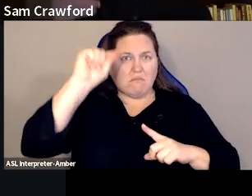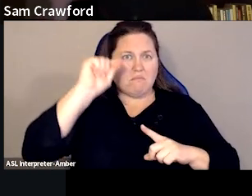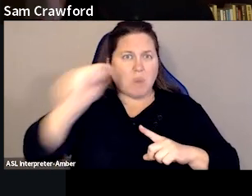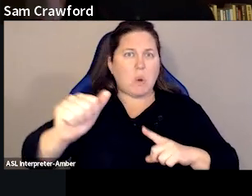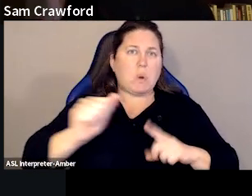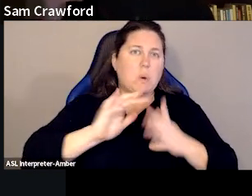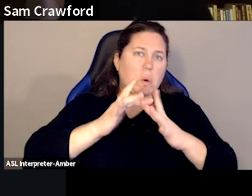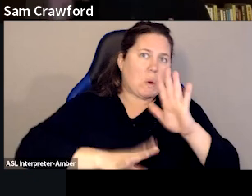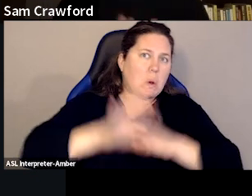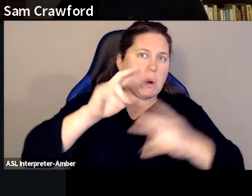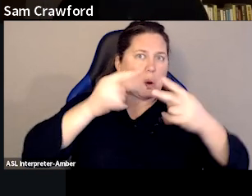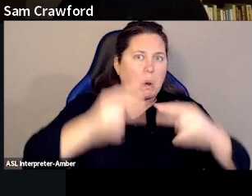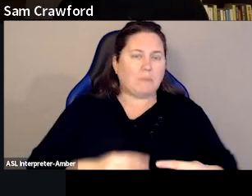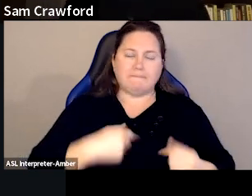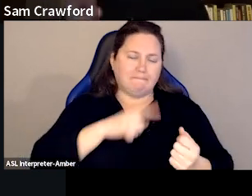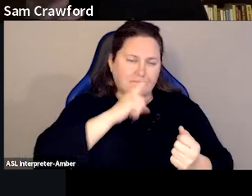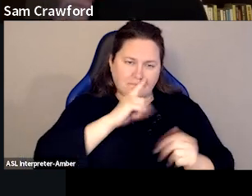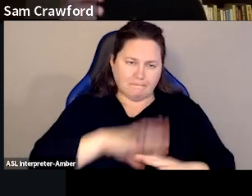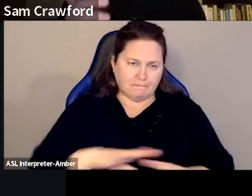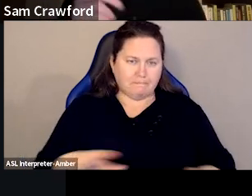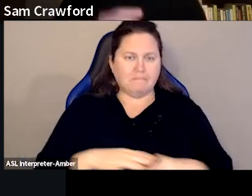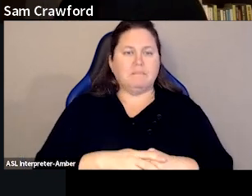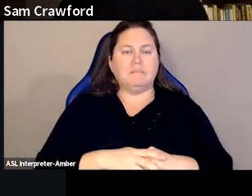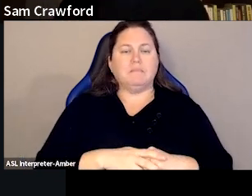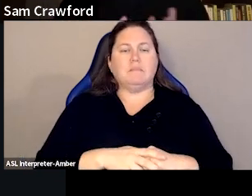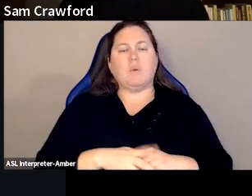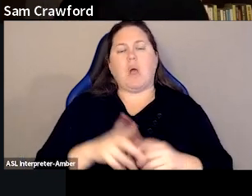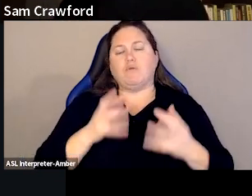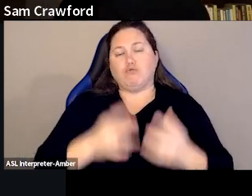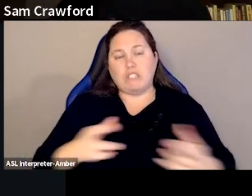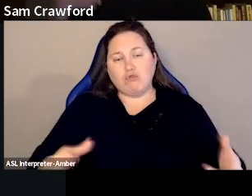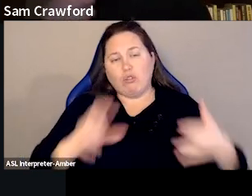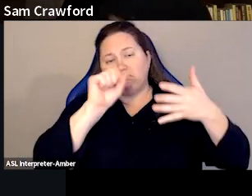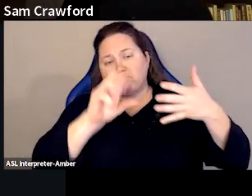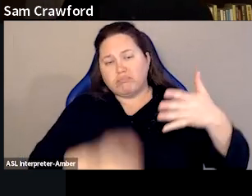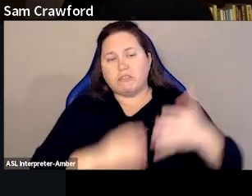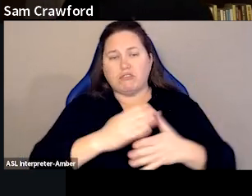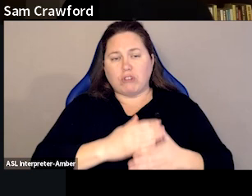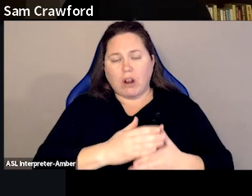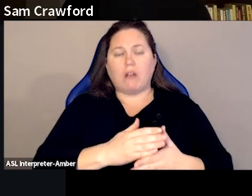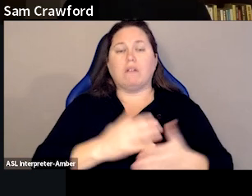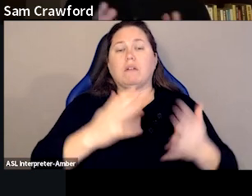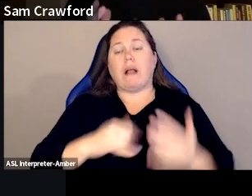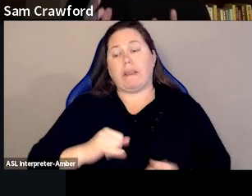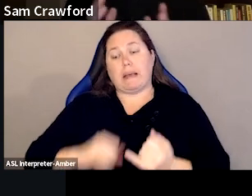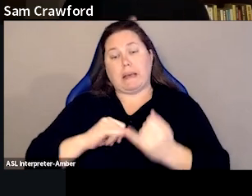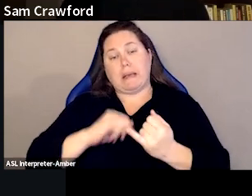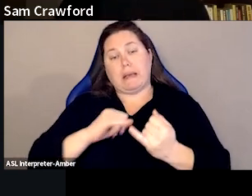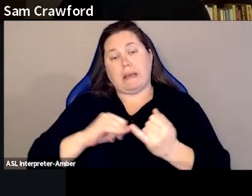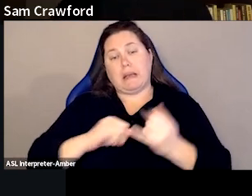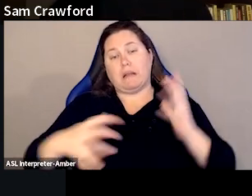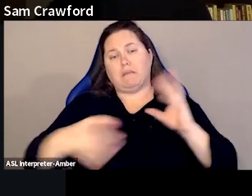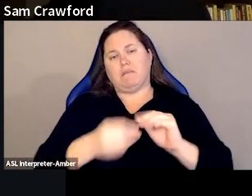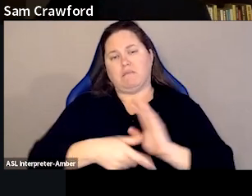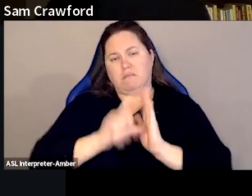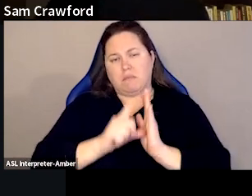compnetwork.org, and I'm going to then outline some resources which Sean alluded to at the beginning. Then we'll do a recap, and then of course we've got a